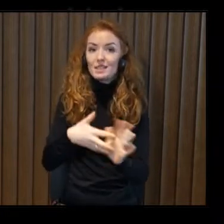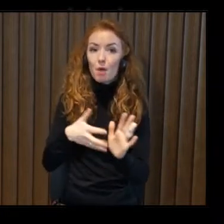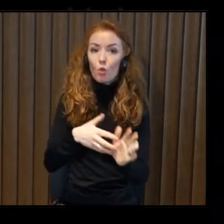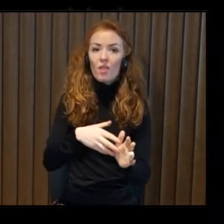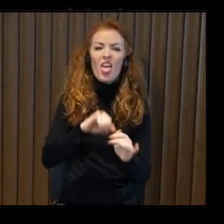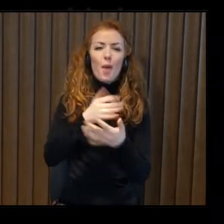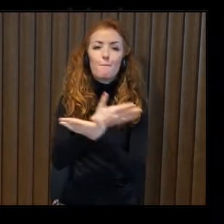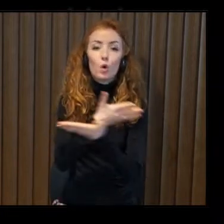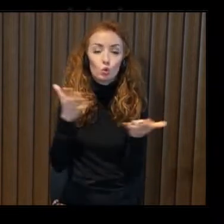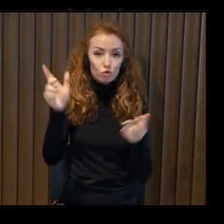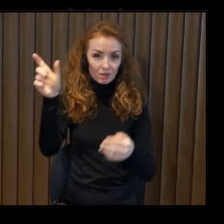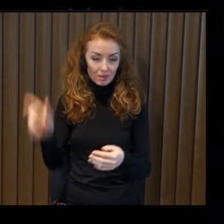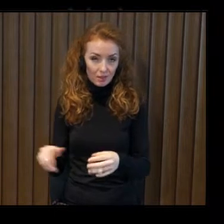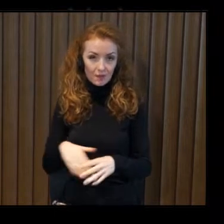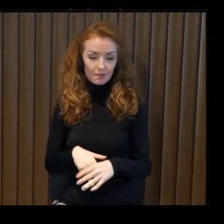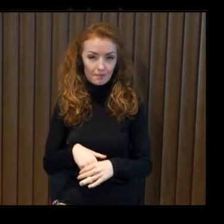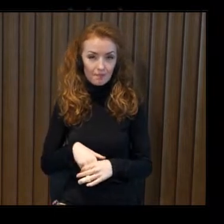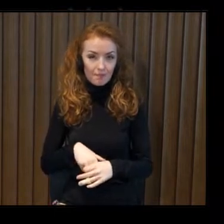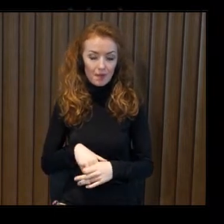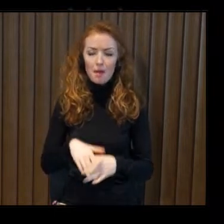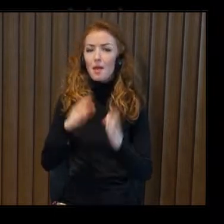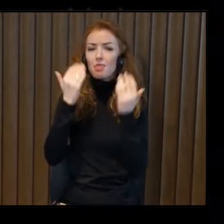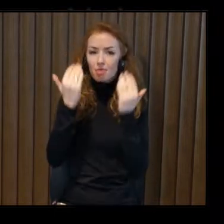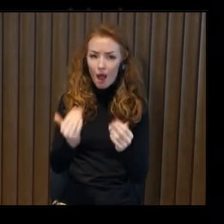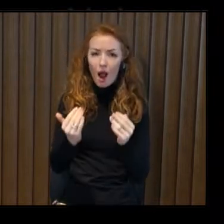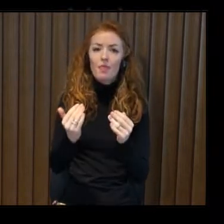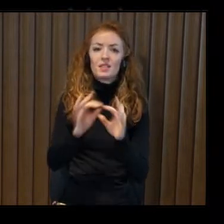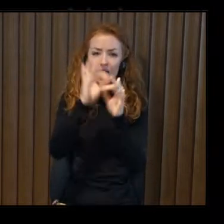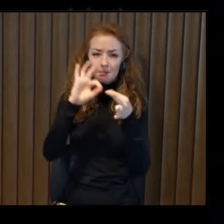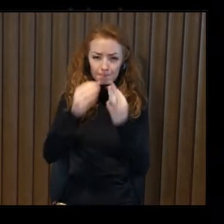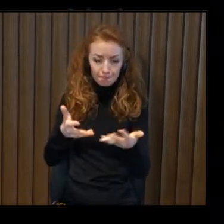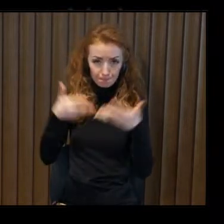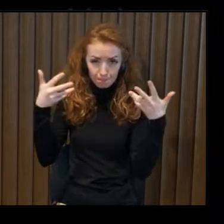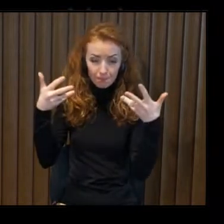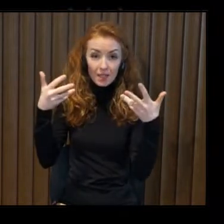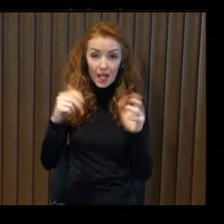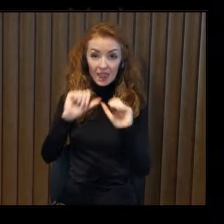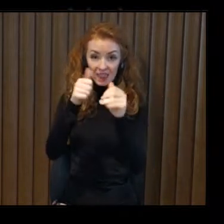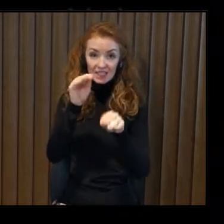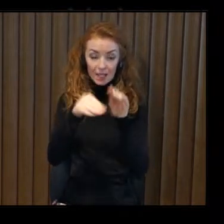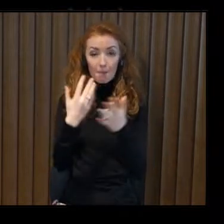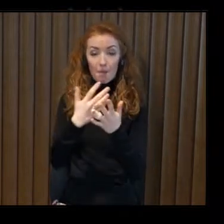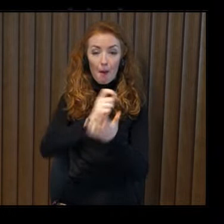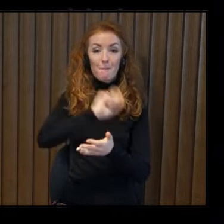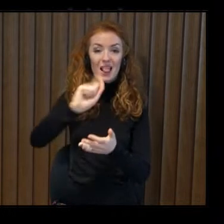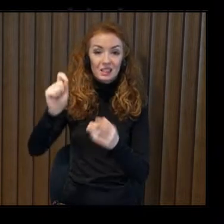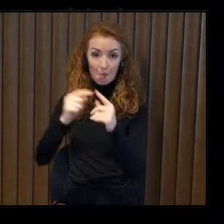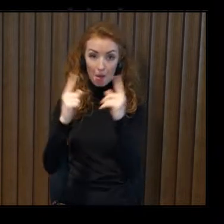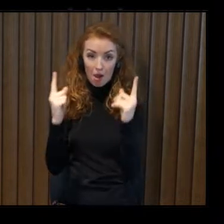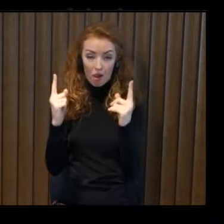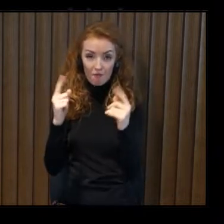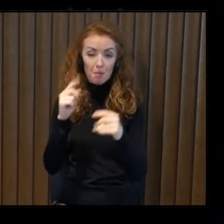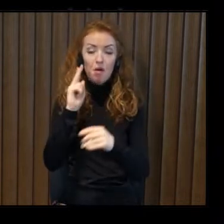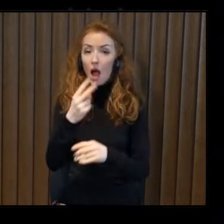ways. We could think about design as the way this pen is shaped, the materials it's made out of, the weight of the